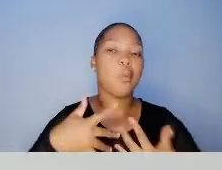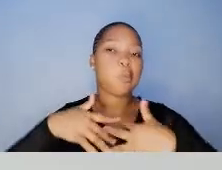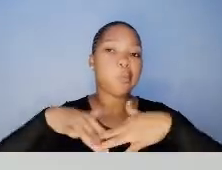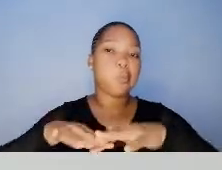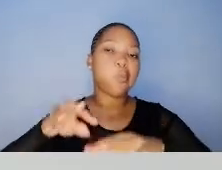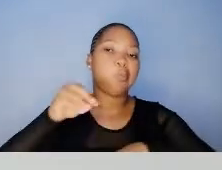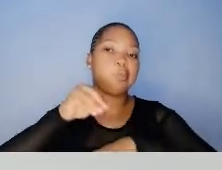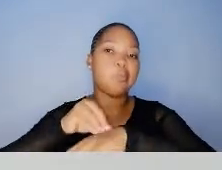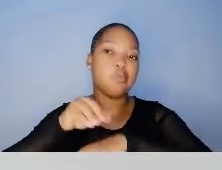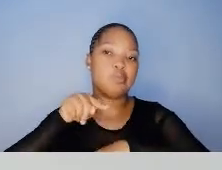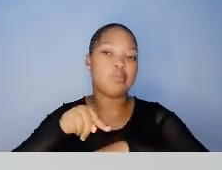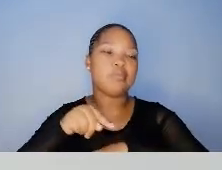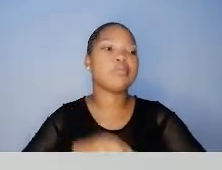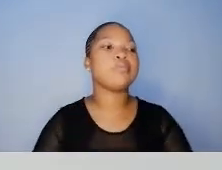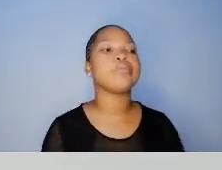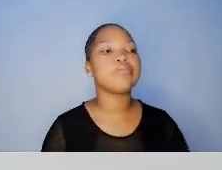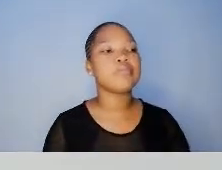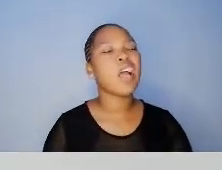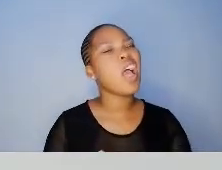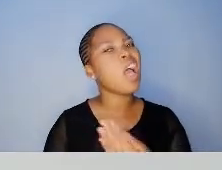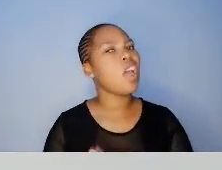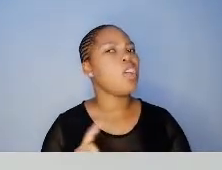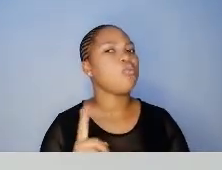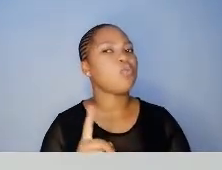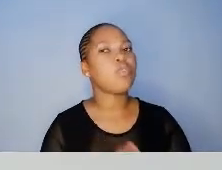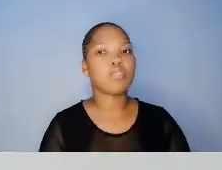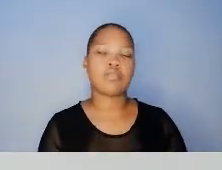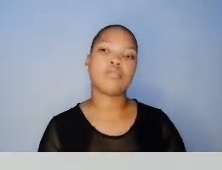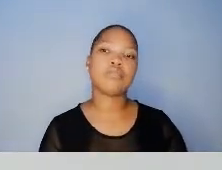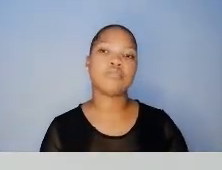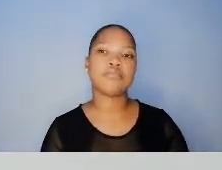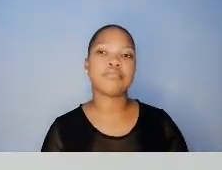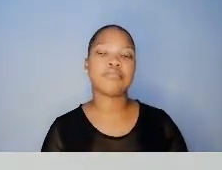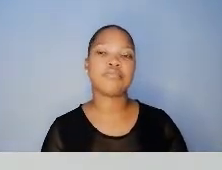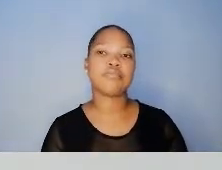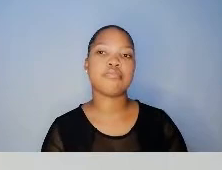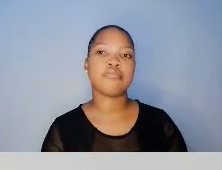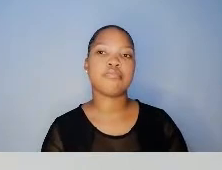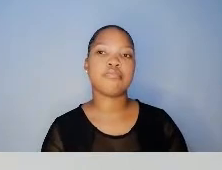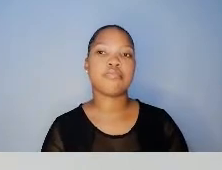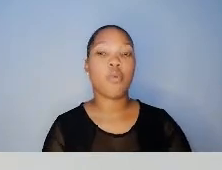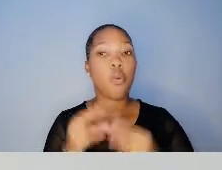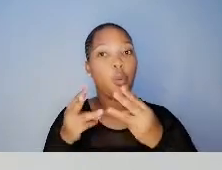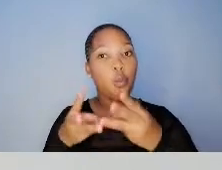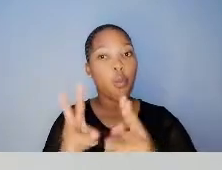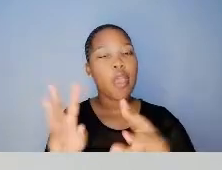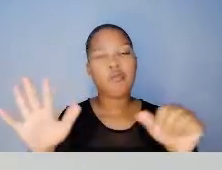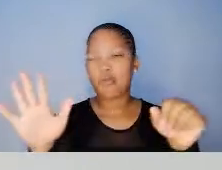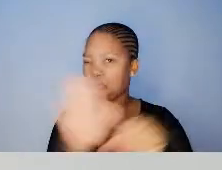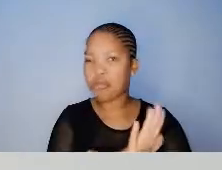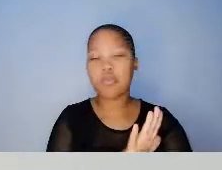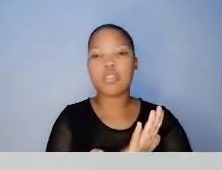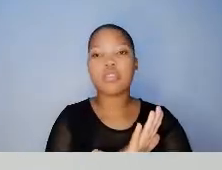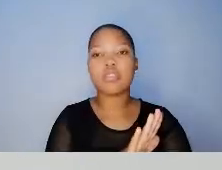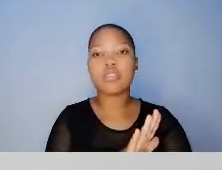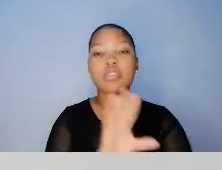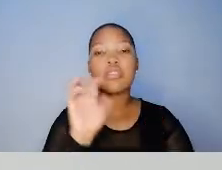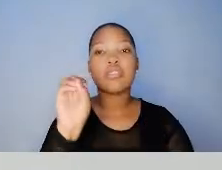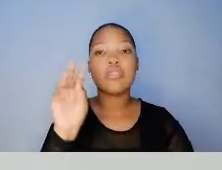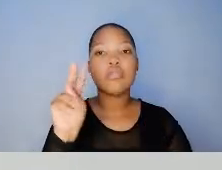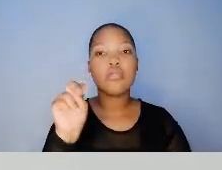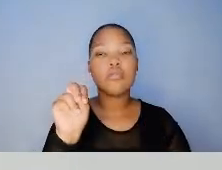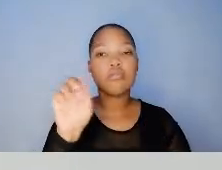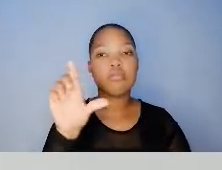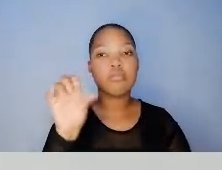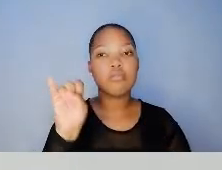this opportunity. What happened was the mode was now fully online, unlike